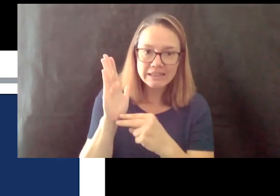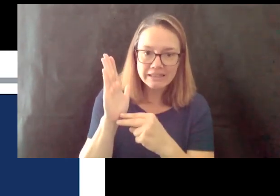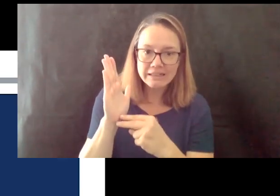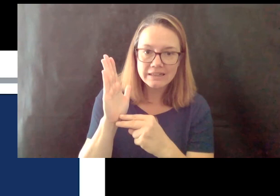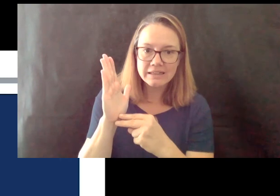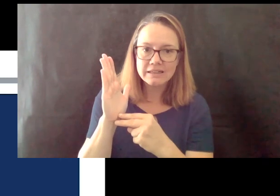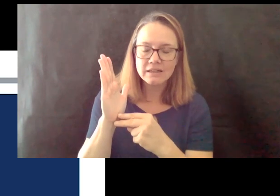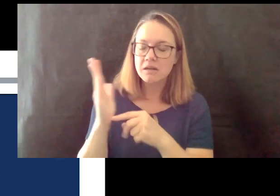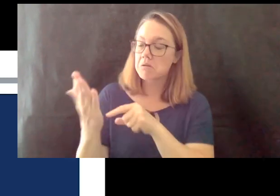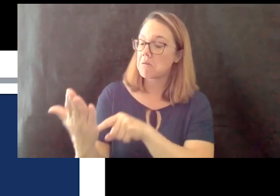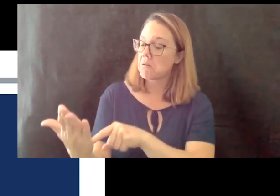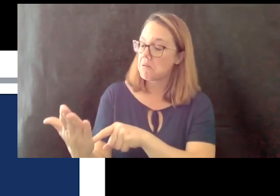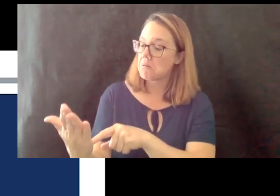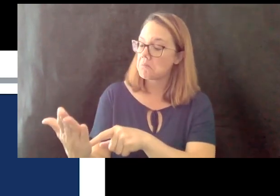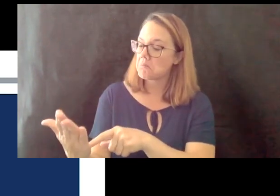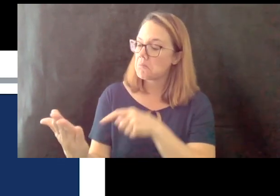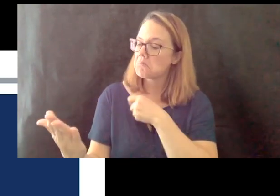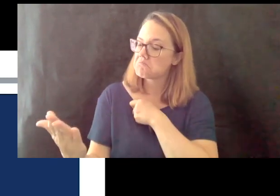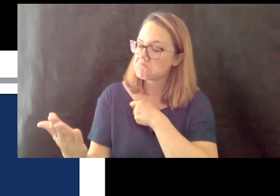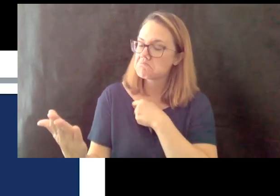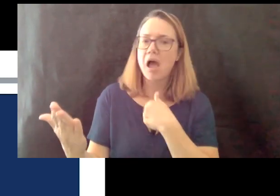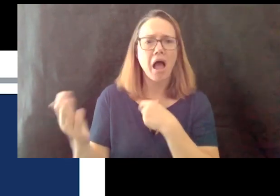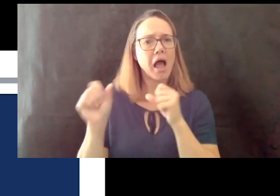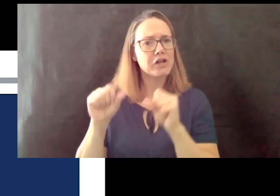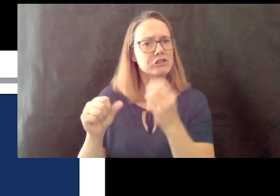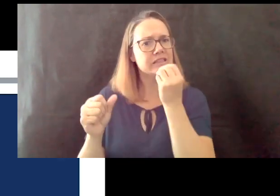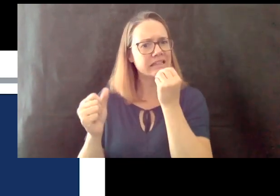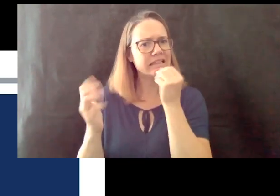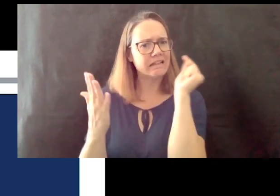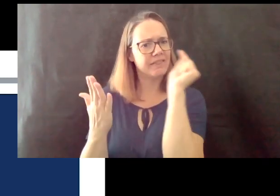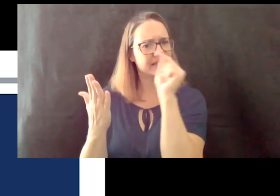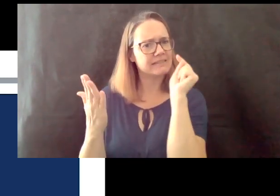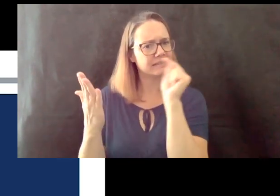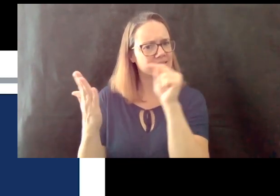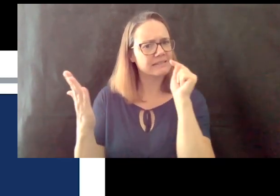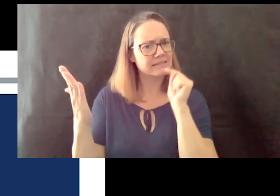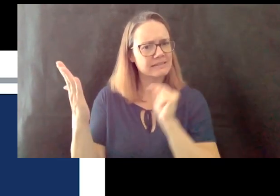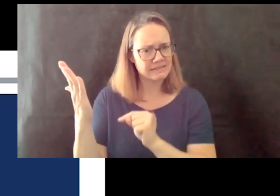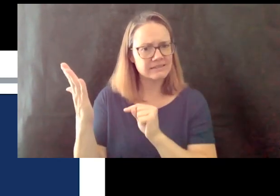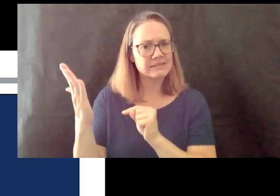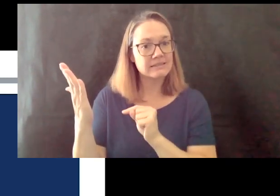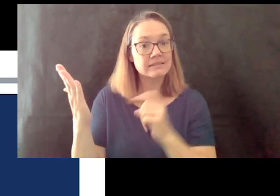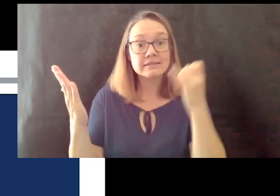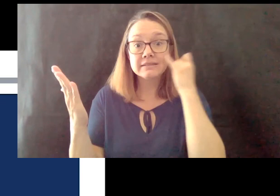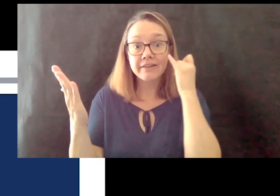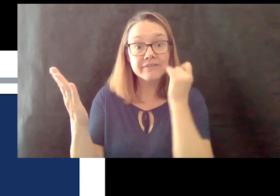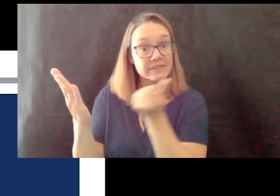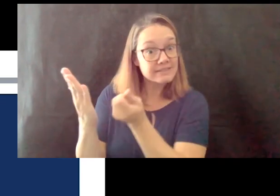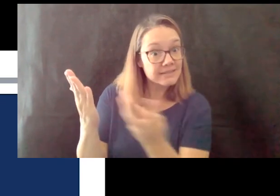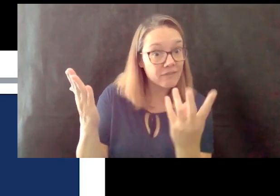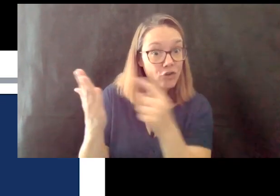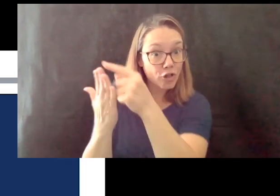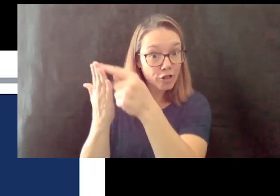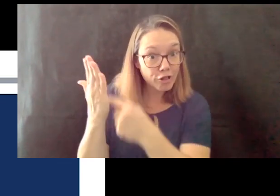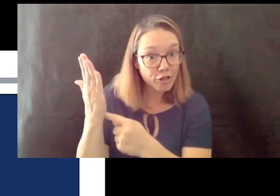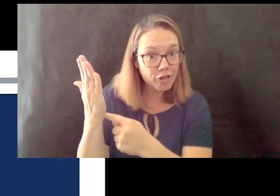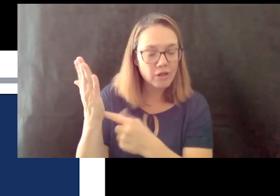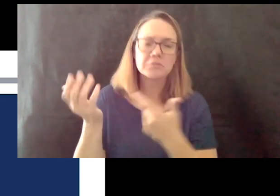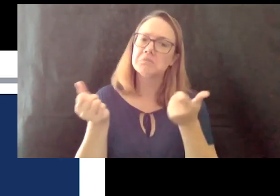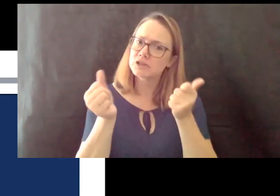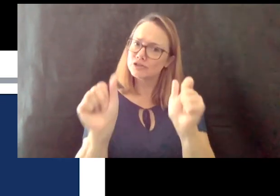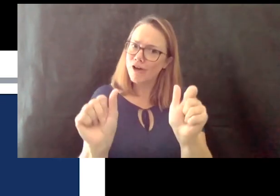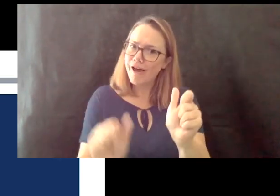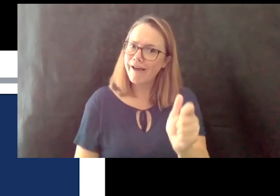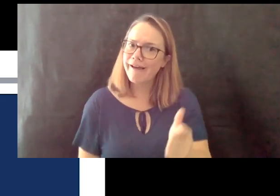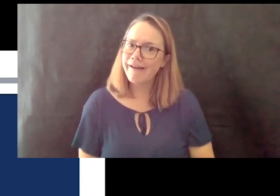it, and see if there's anything on there that they could see themselves eating for breakfast, lunch, or dinner. And if there's several